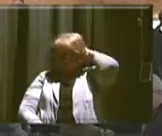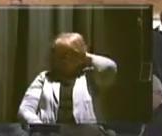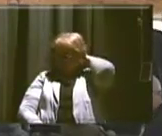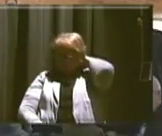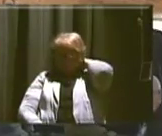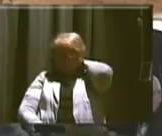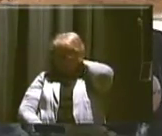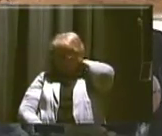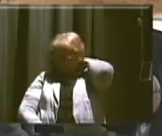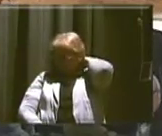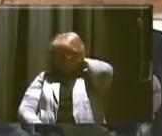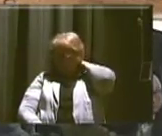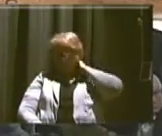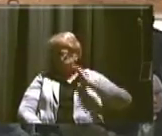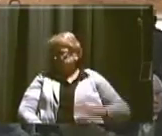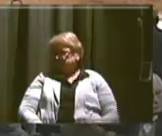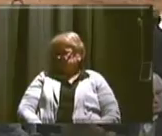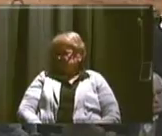That's